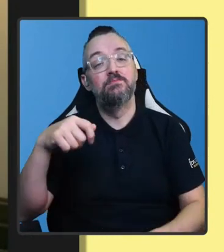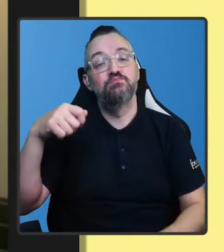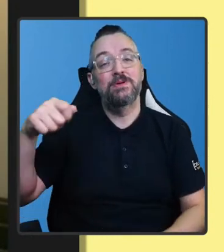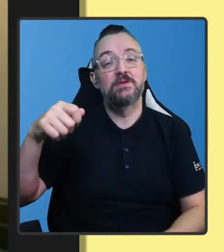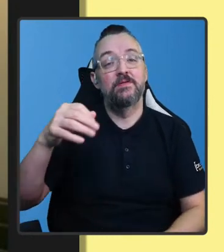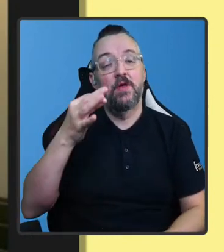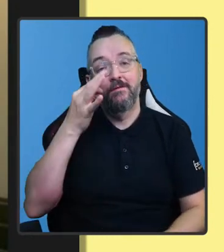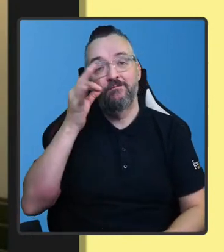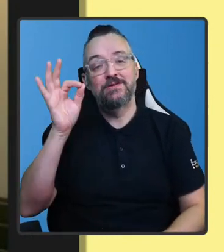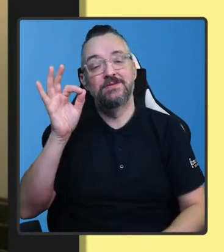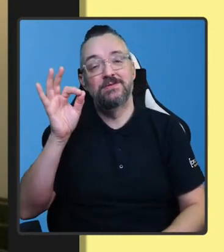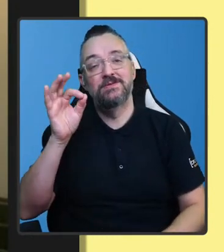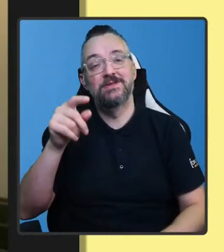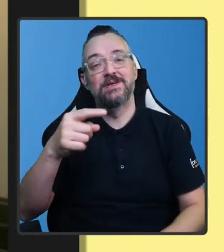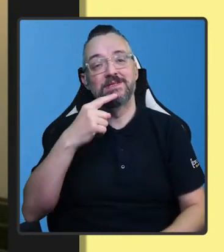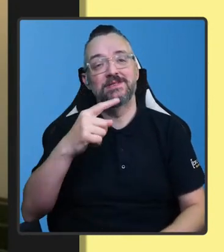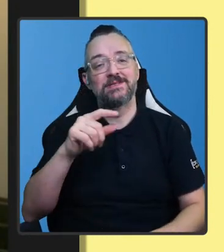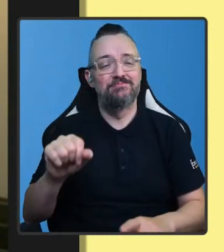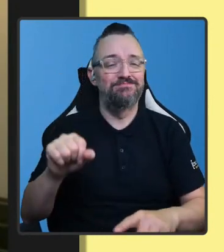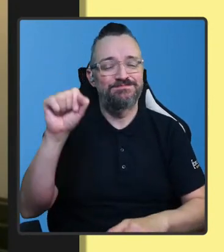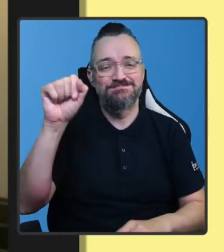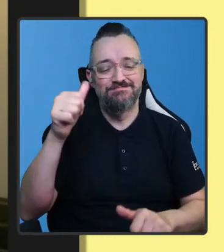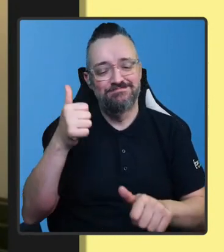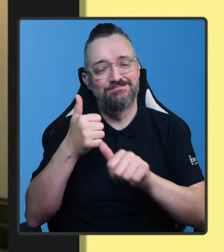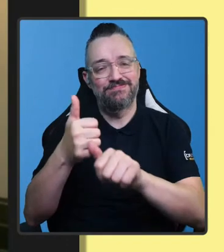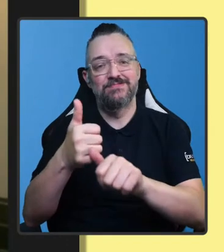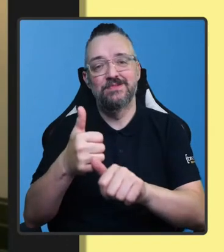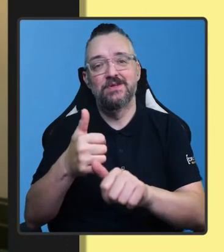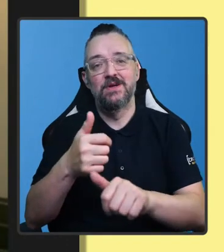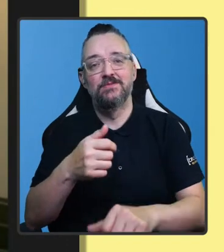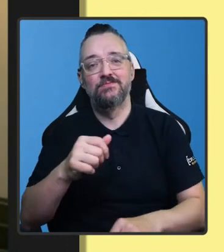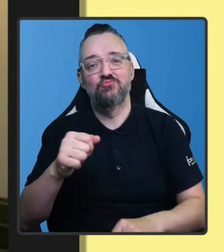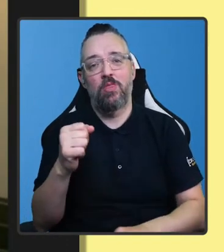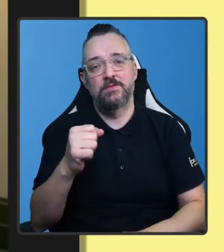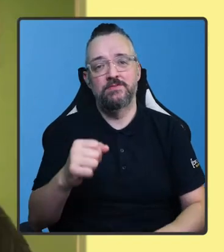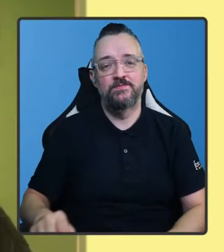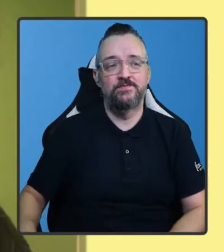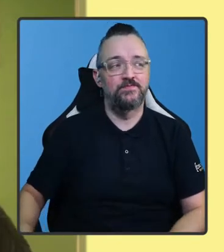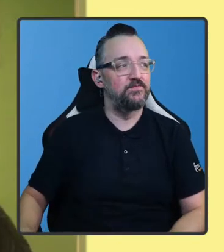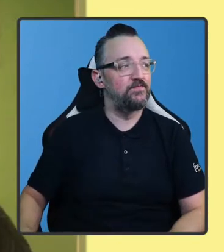Republic, vive l'Écosse européenne.